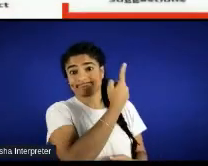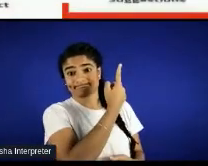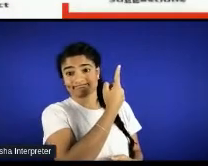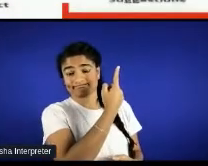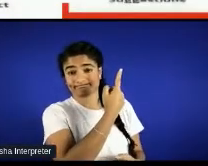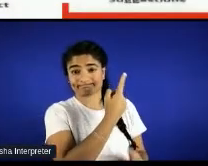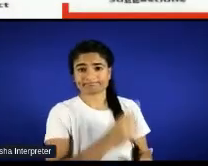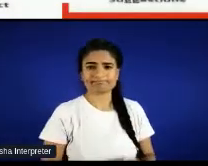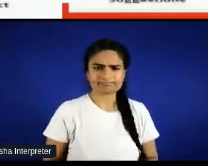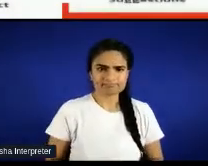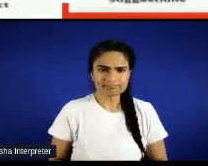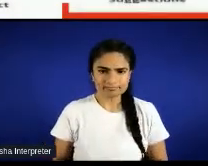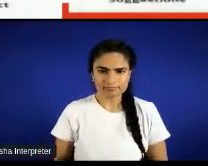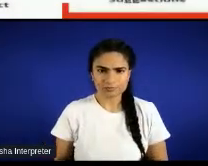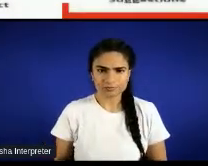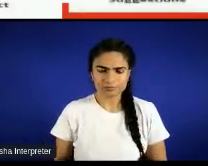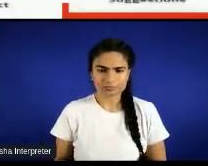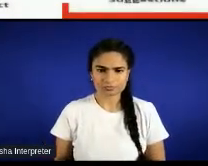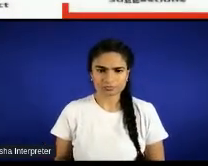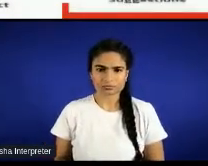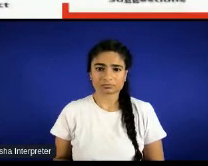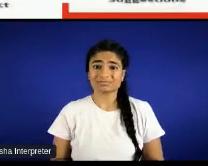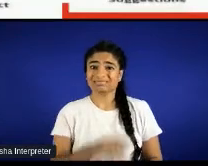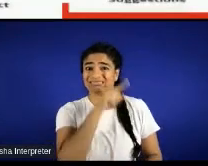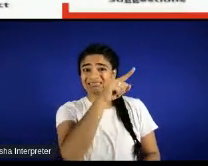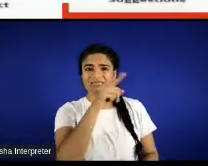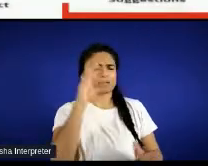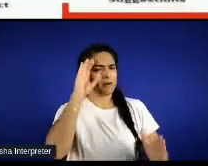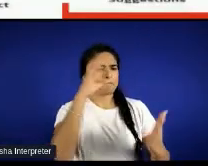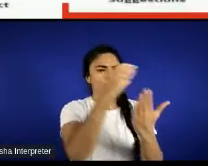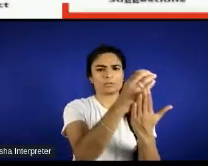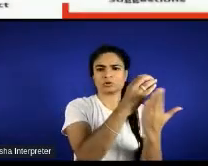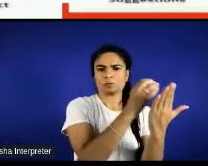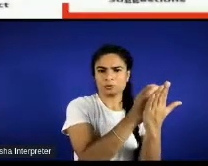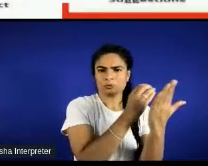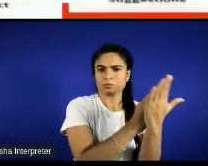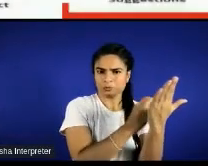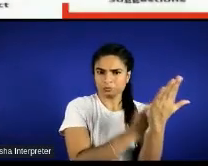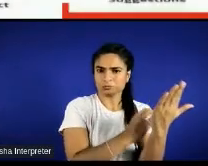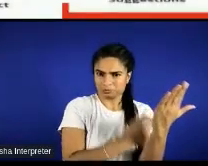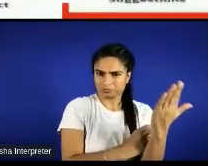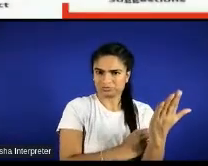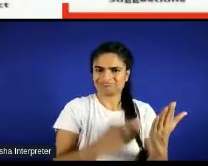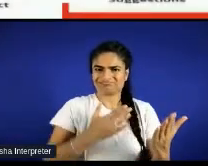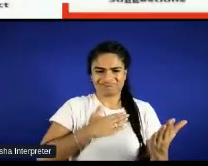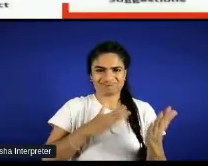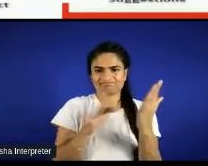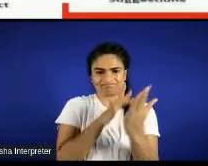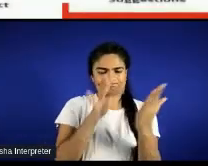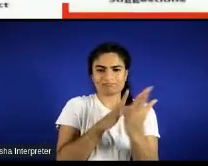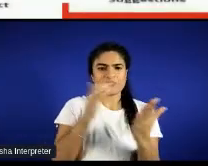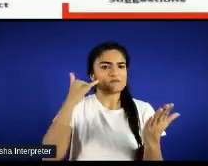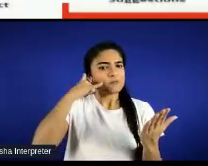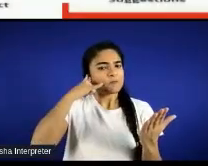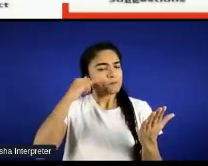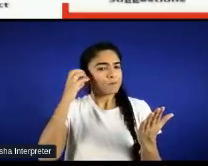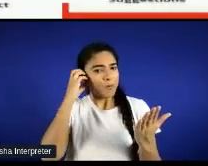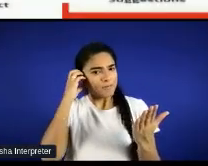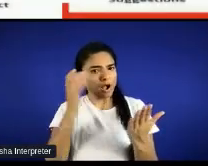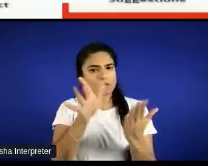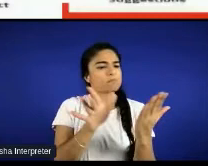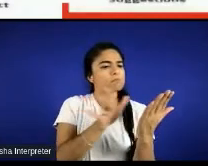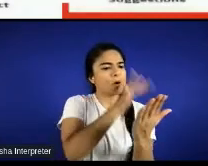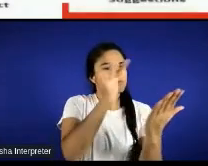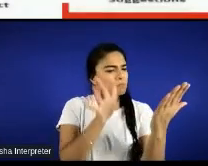So these are pictures that I took through our phones. The application is available